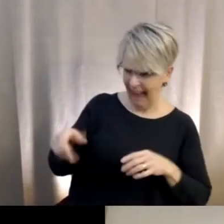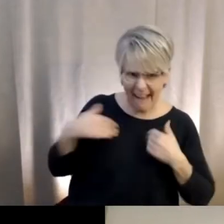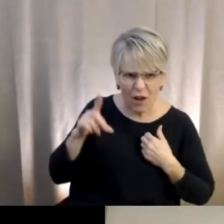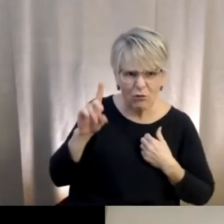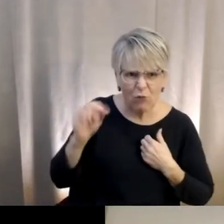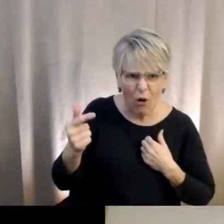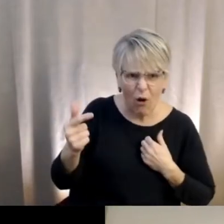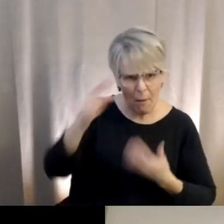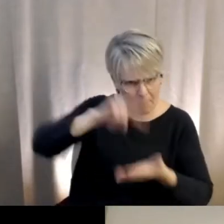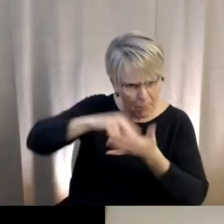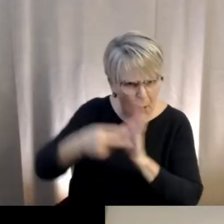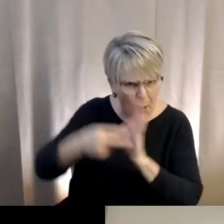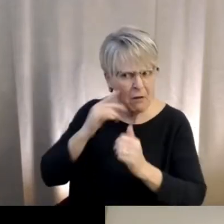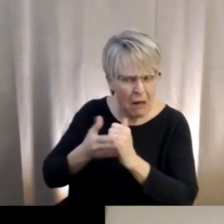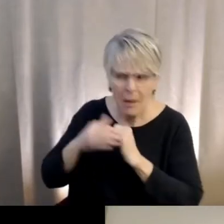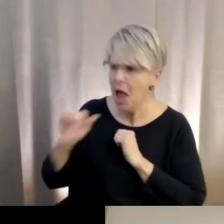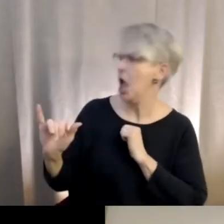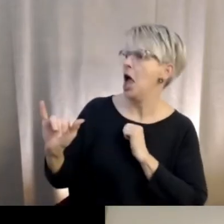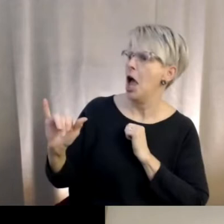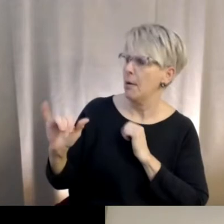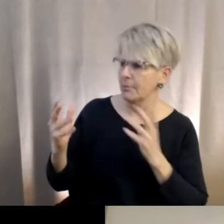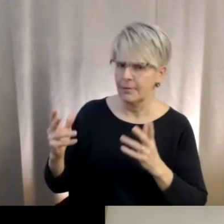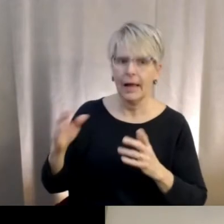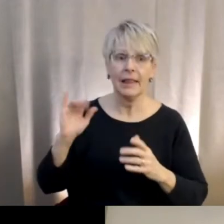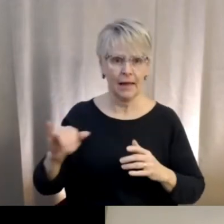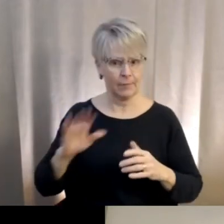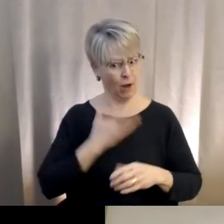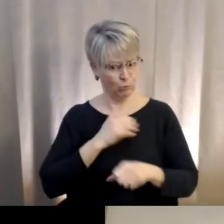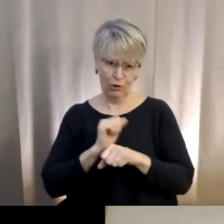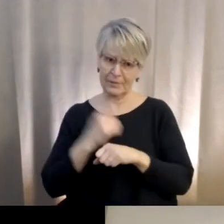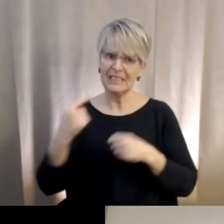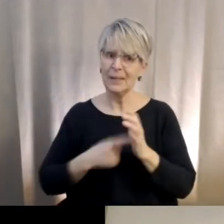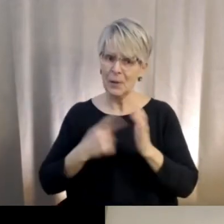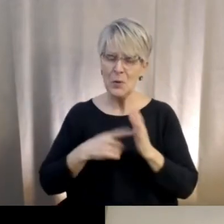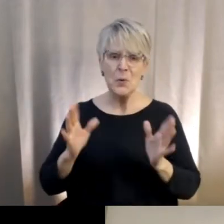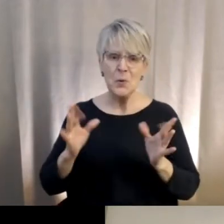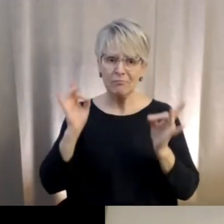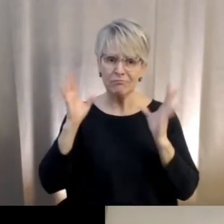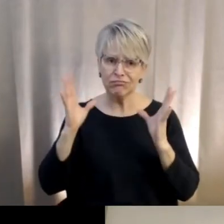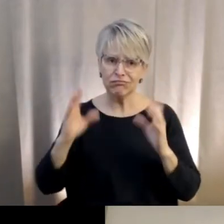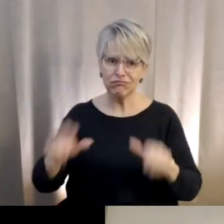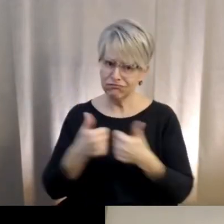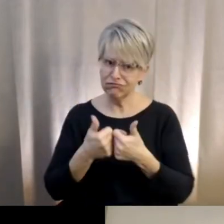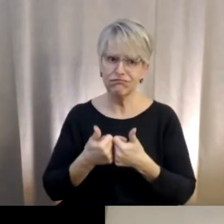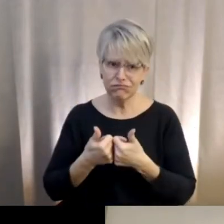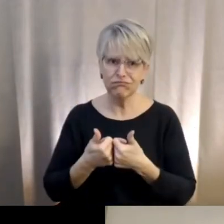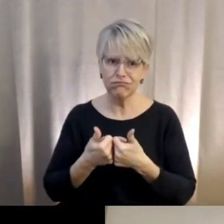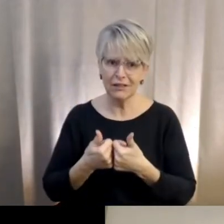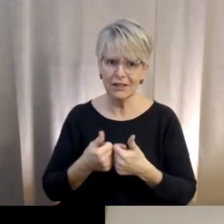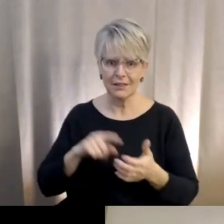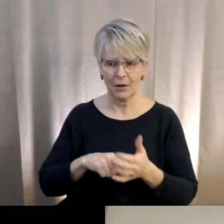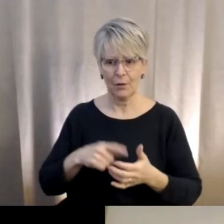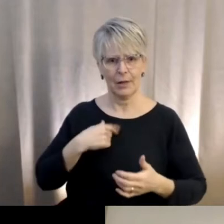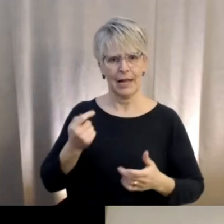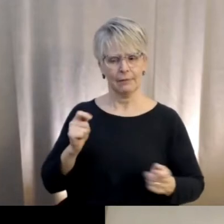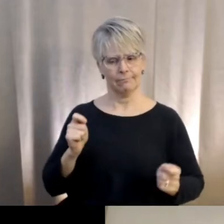and resources that are available in a challenging job sometimes. So we're happy to kind of set the trend a